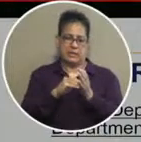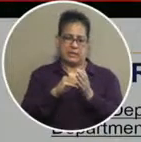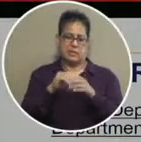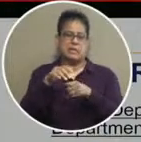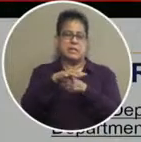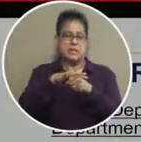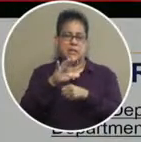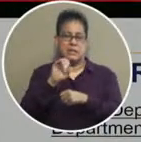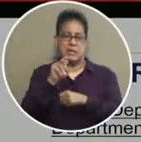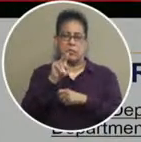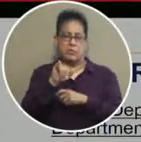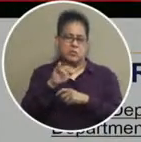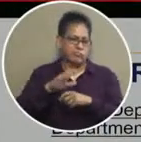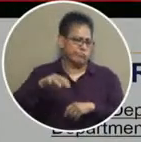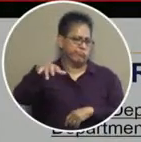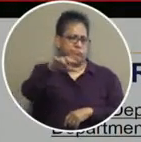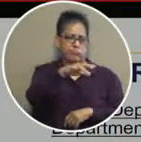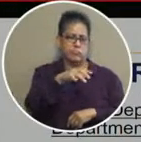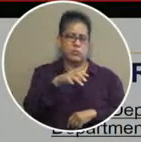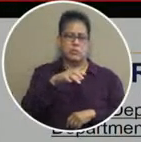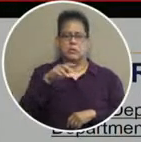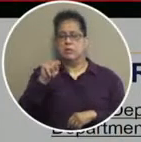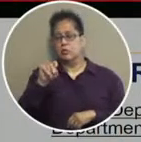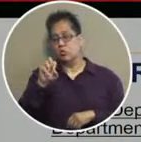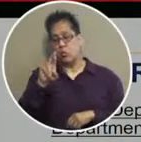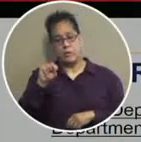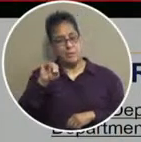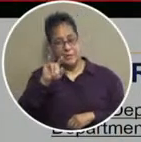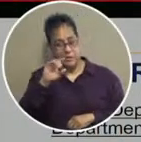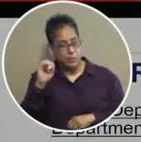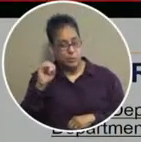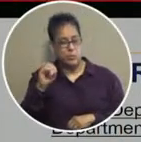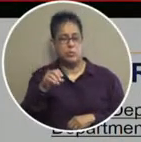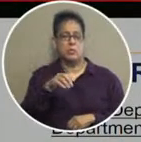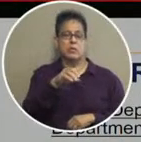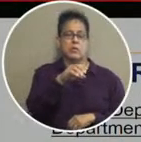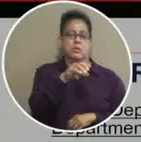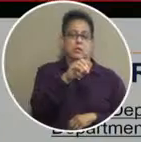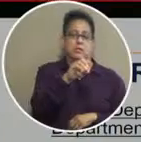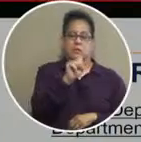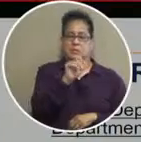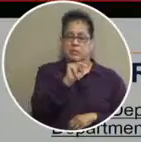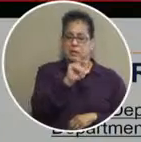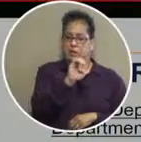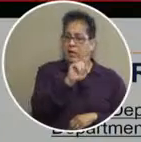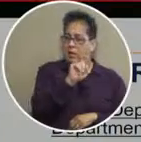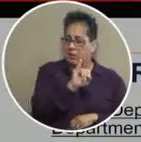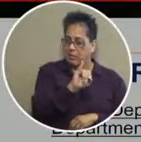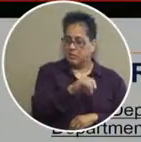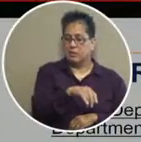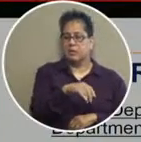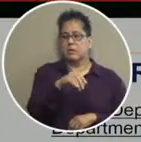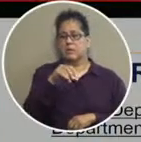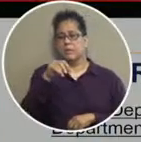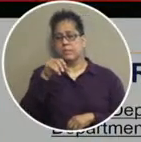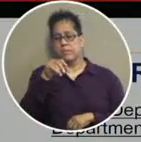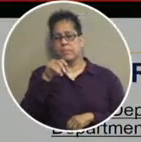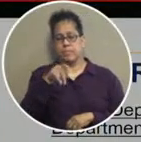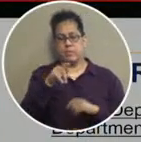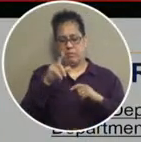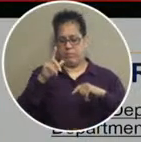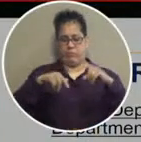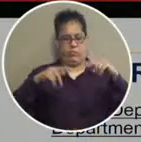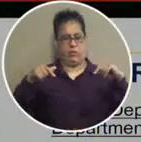a variety of locations, including Trinillo, again, back out to San Elizario, and a number of the